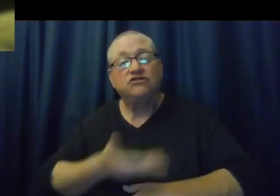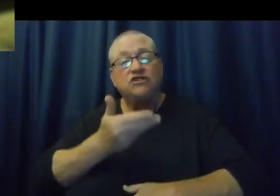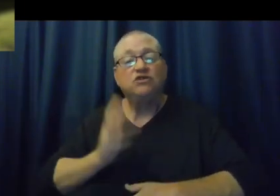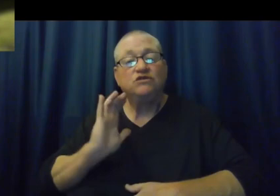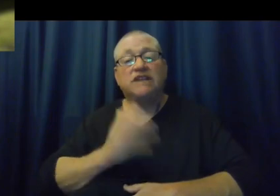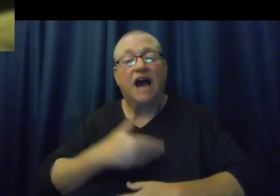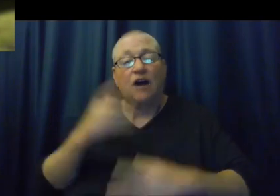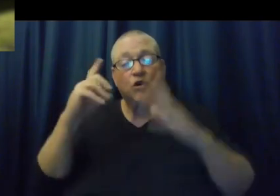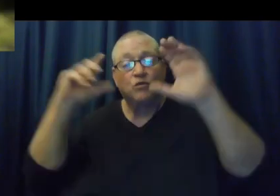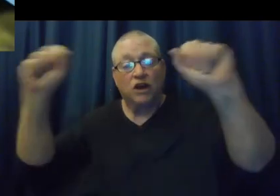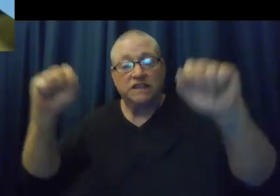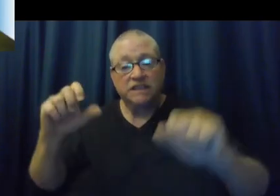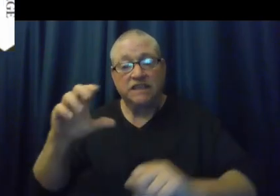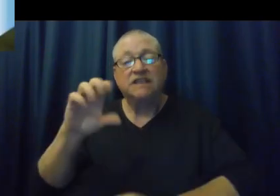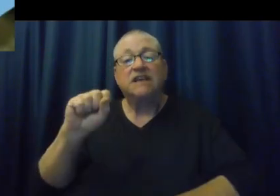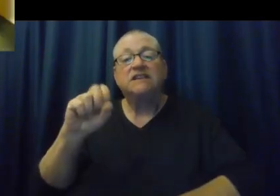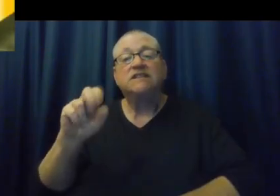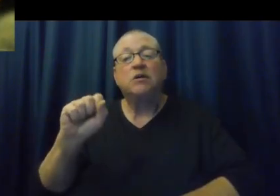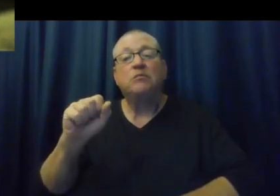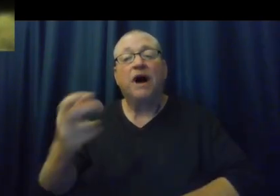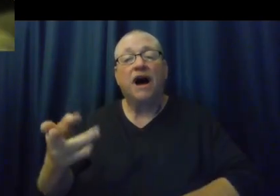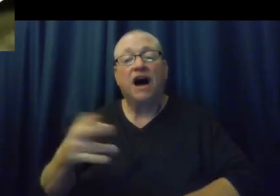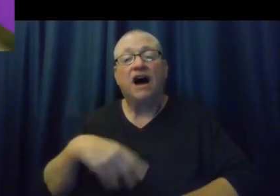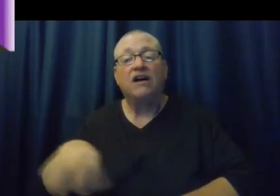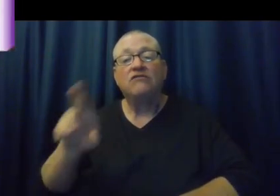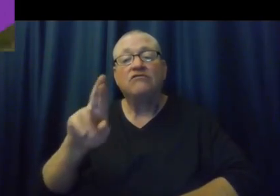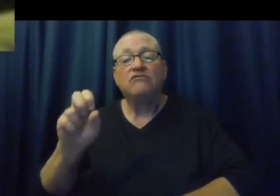President, Sabah Randhawa.